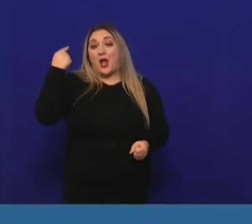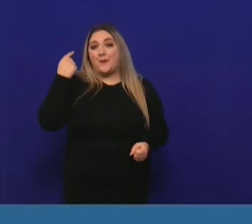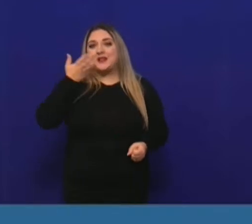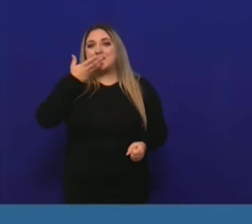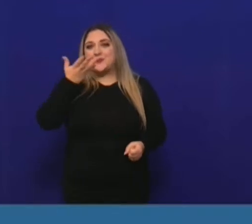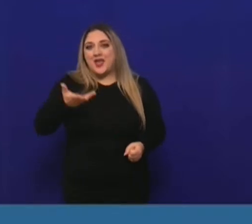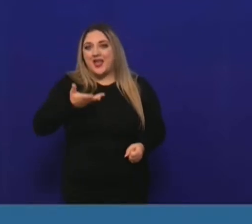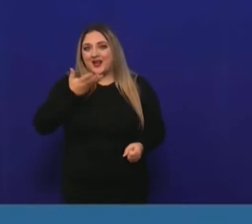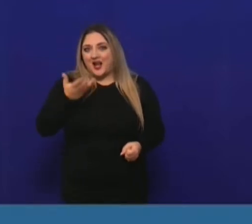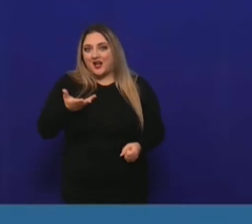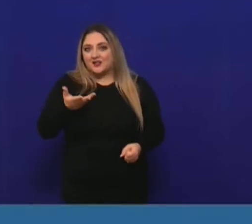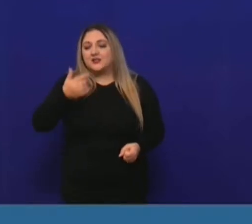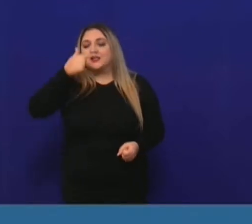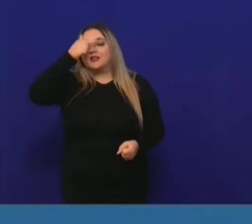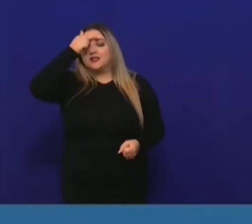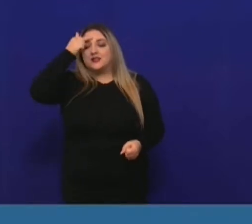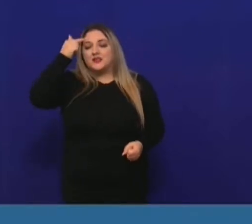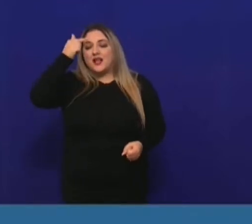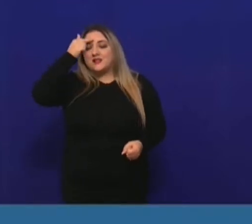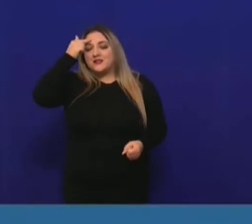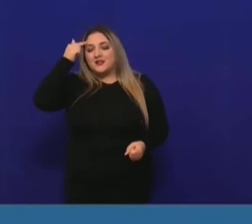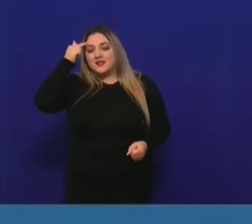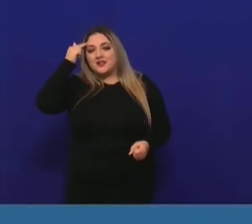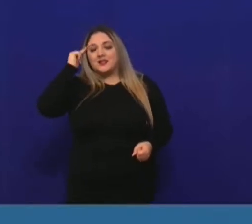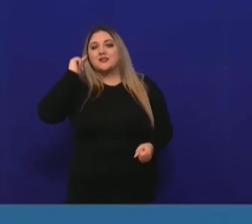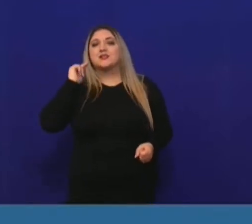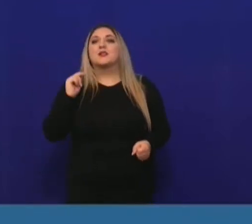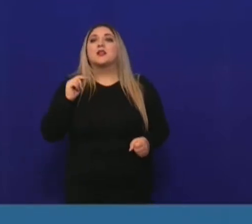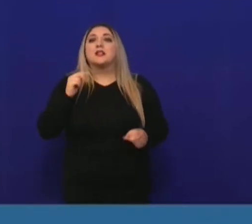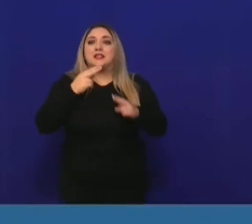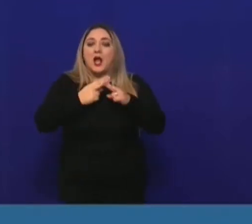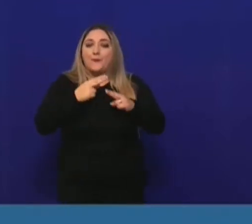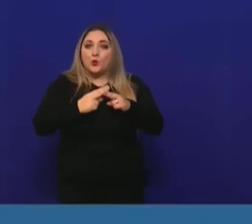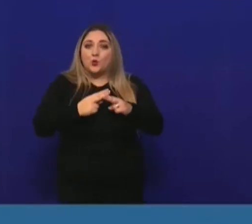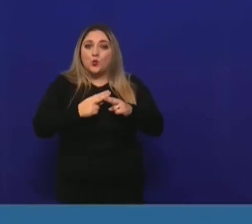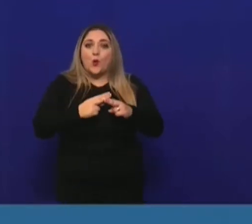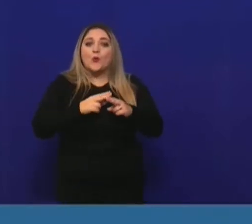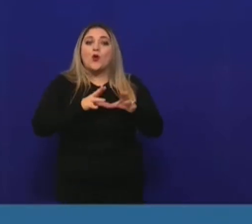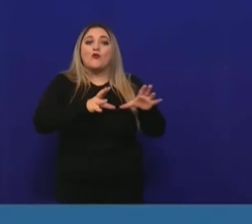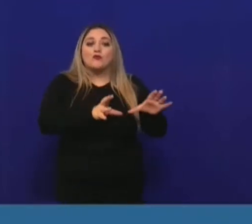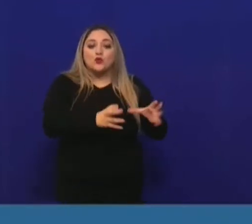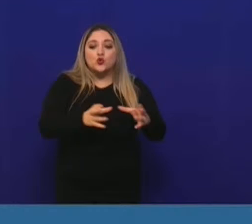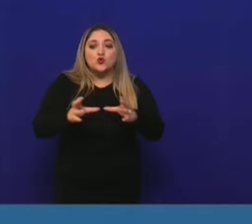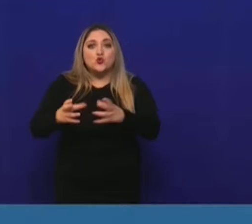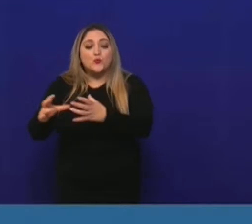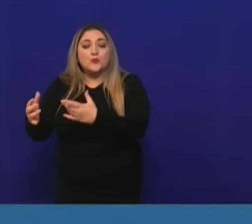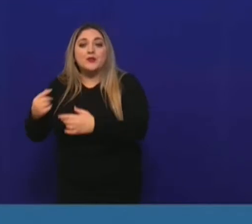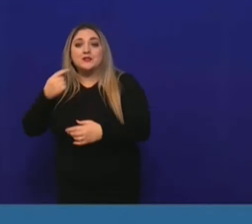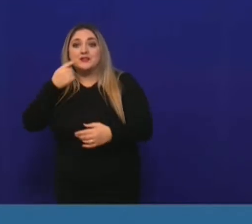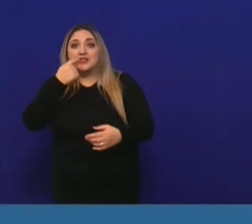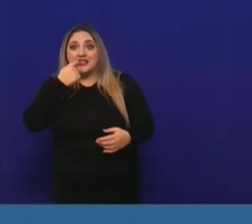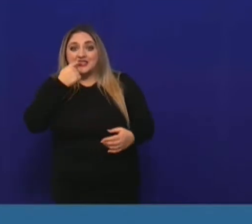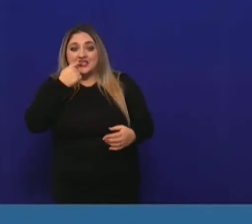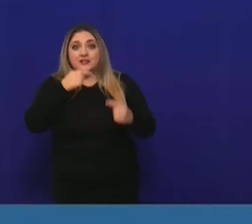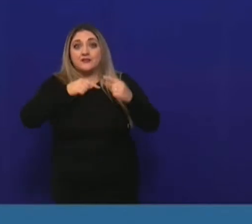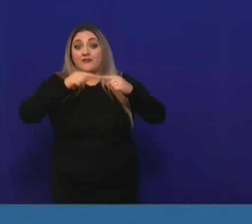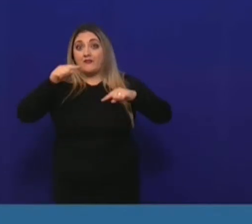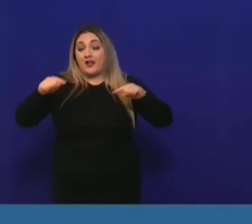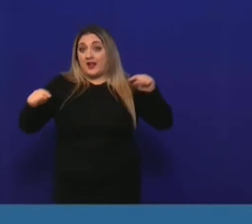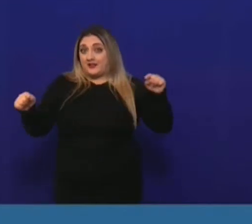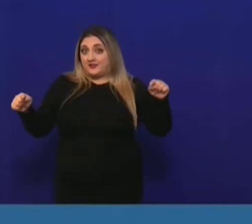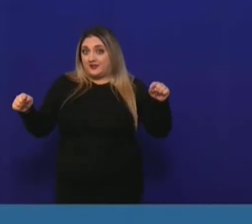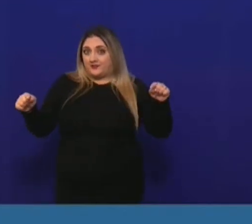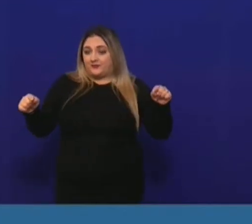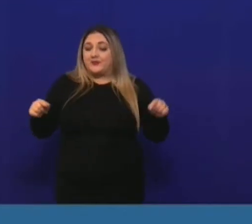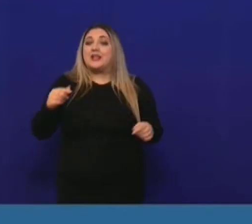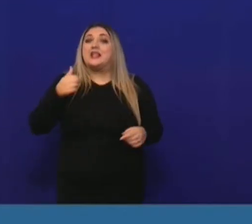il-clinical trials fuq il-gruppi ta' persuni. U propju Ġermanja ħadet din il-pożizzjoni dwar l-AstraZeneca